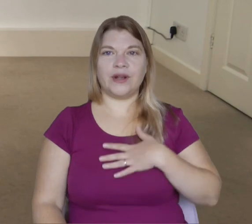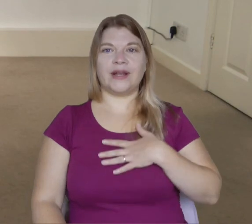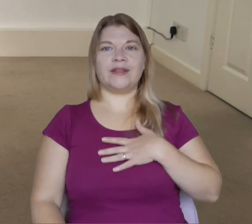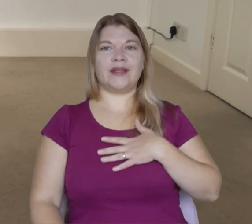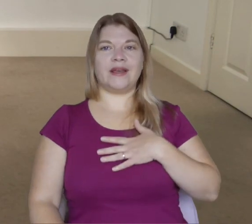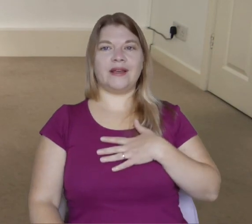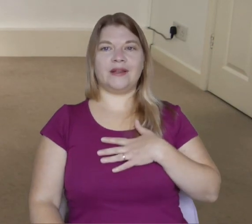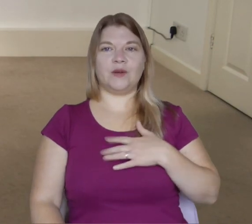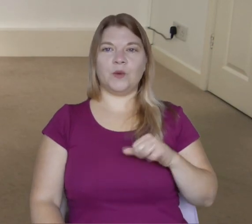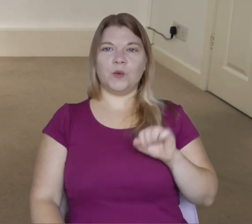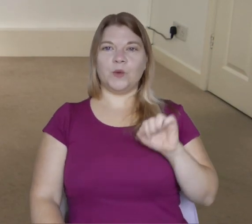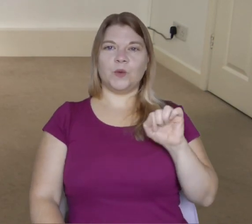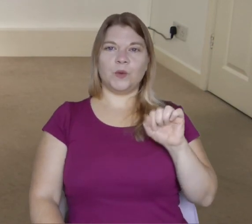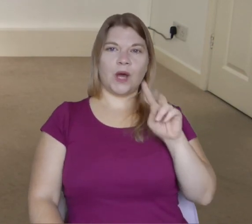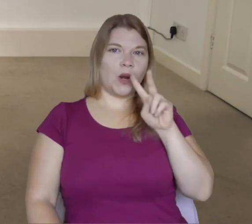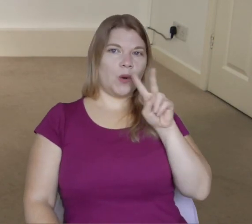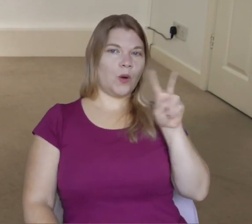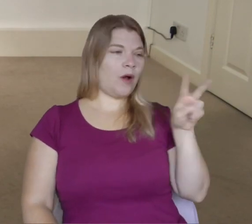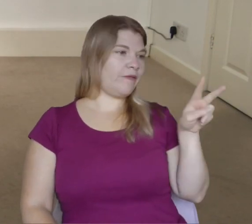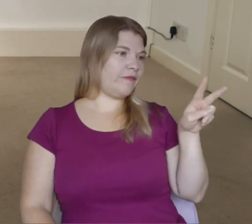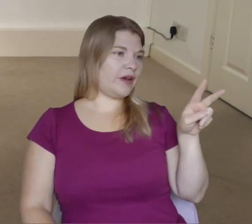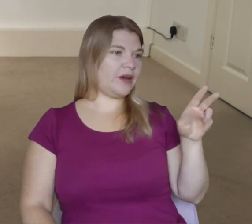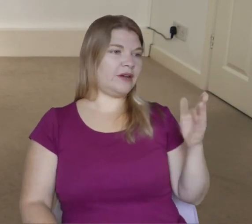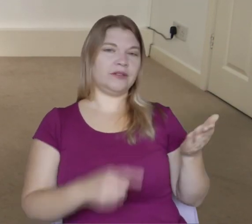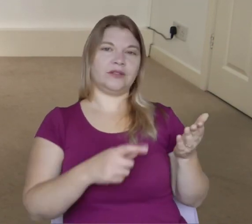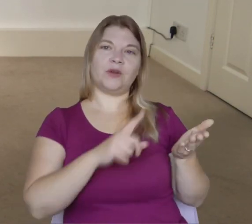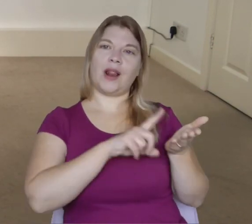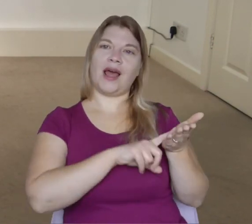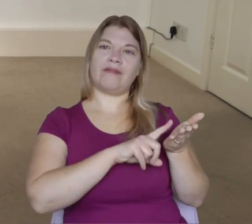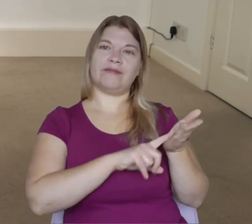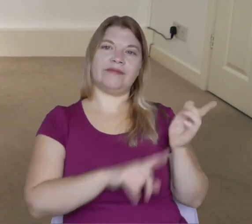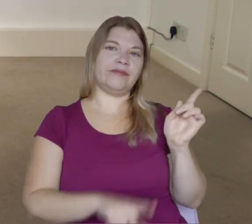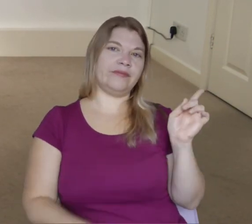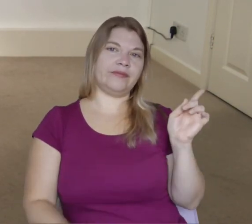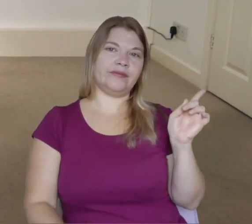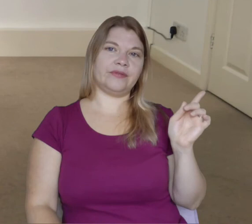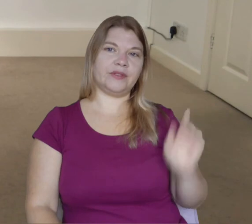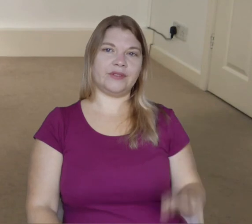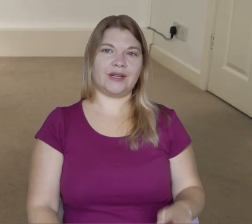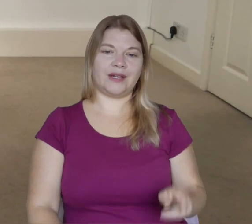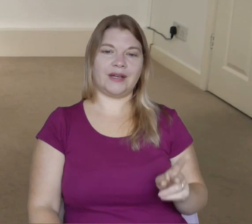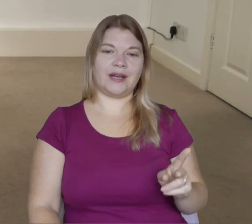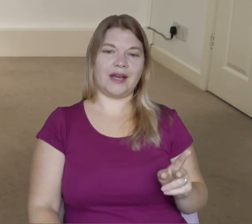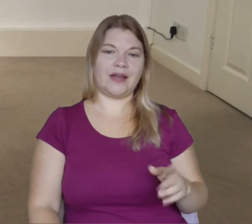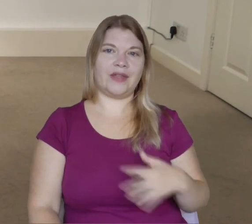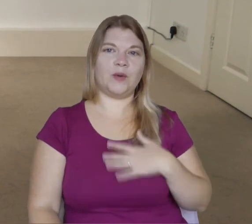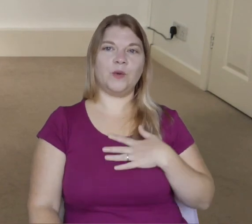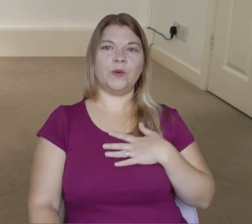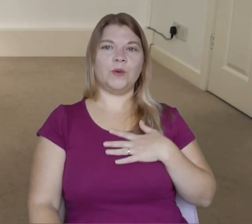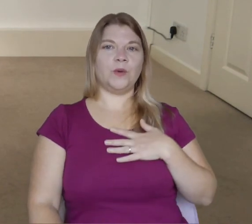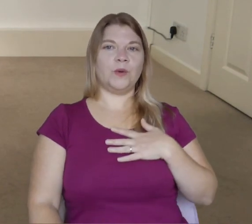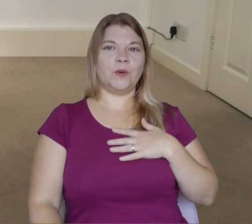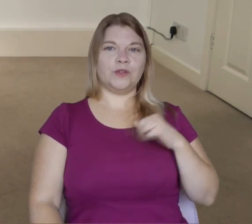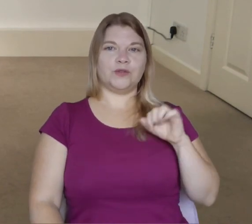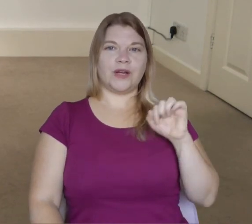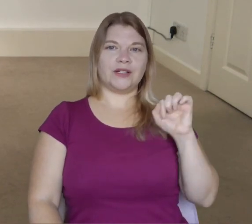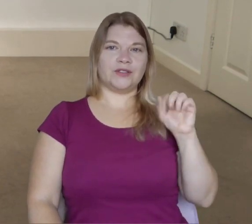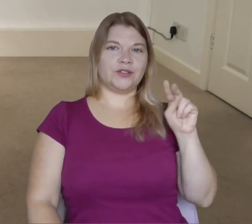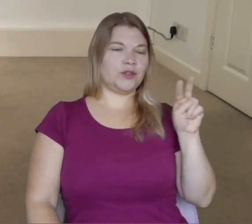And breathing in to lengthen your spine, breathe out and look over your left shoulder. And again, breathe in to